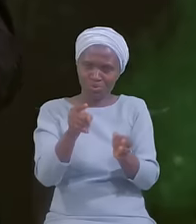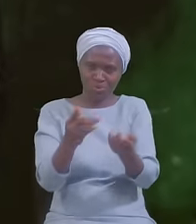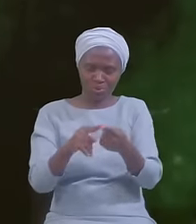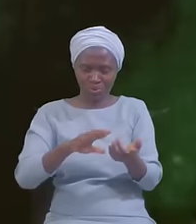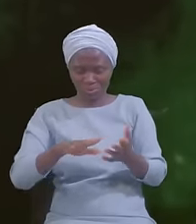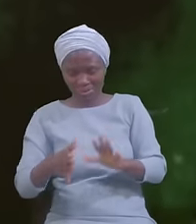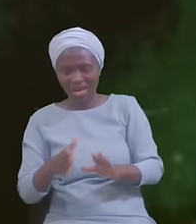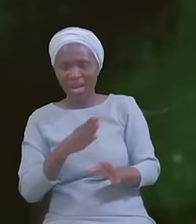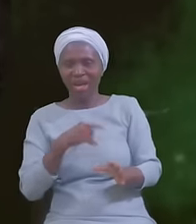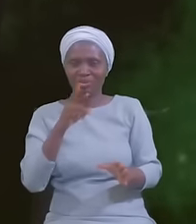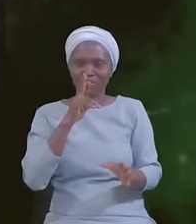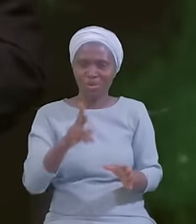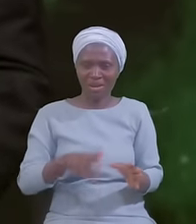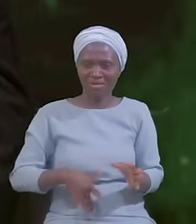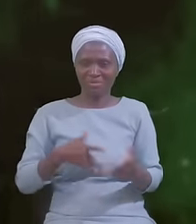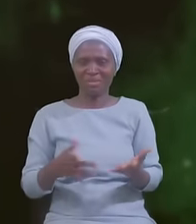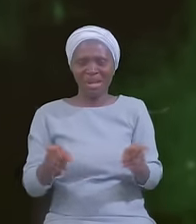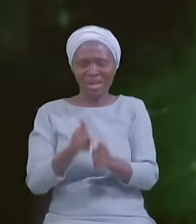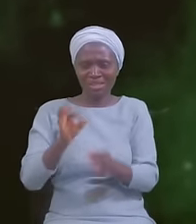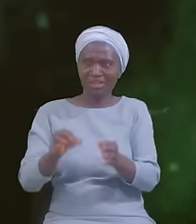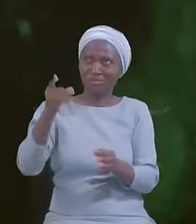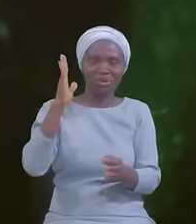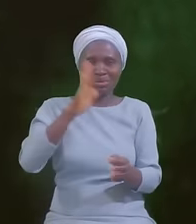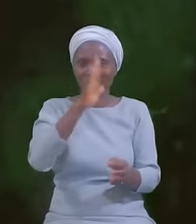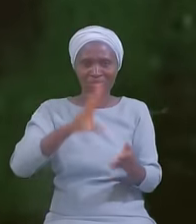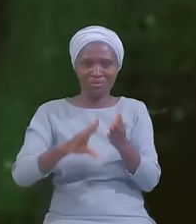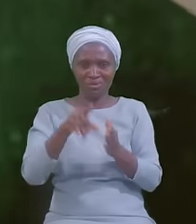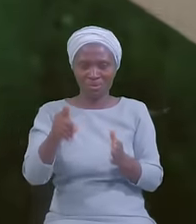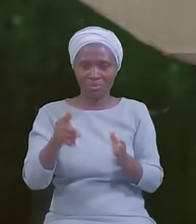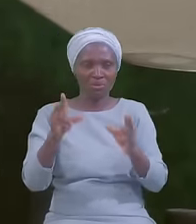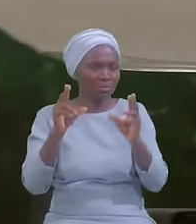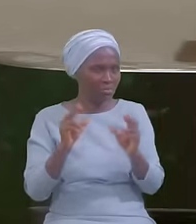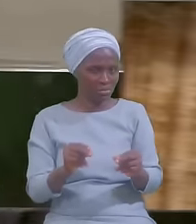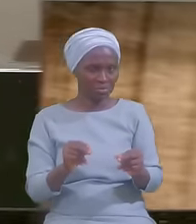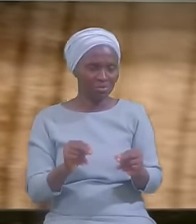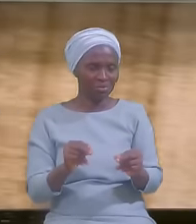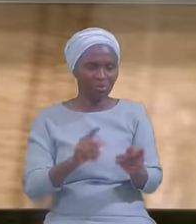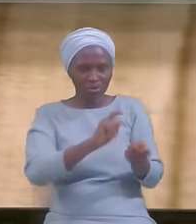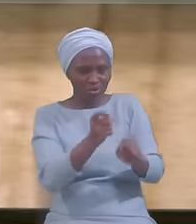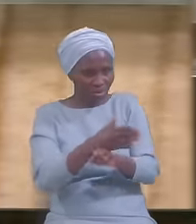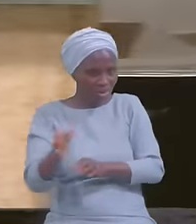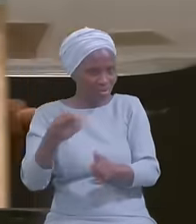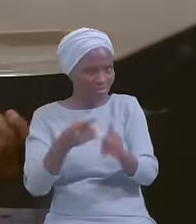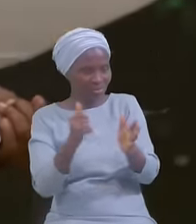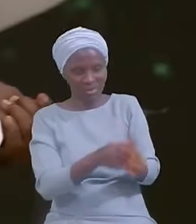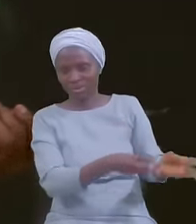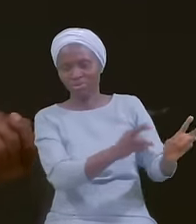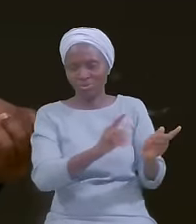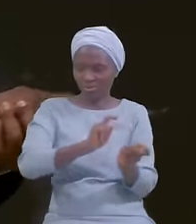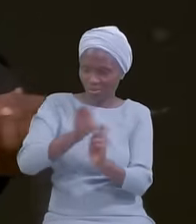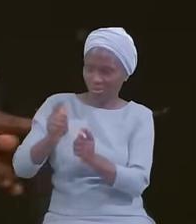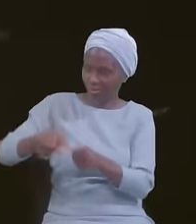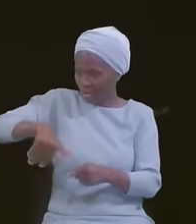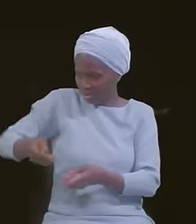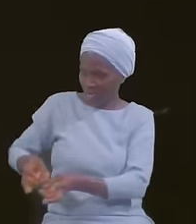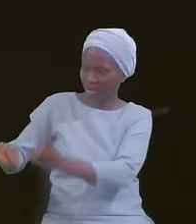if God will never forgive you. Turn away from there and turn this other direction, and your forgiveness